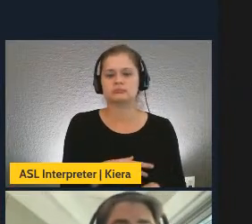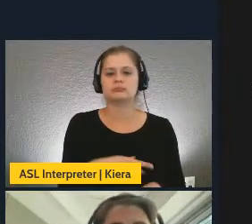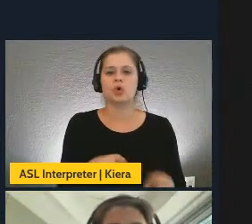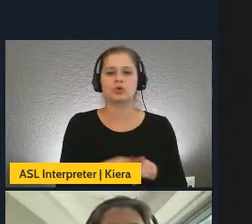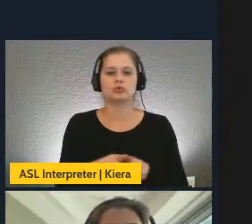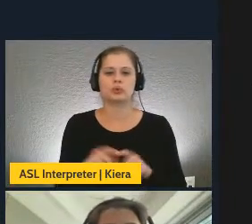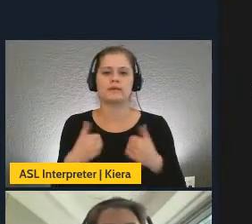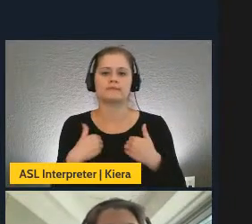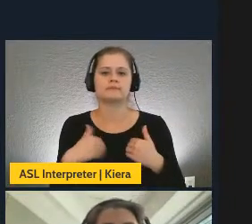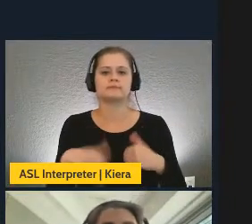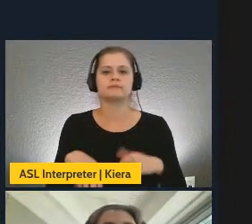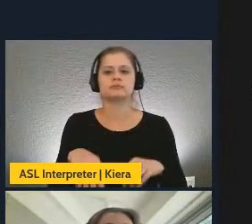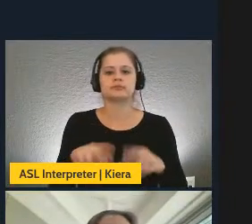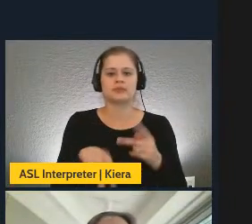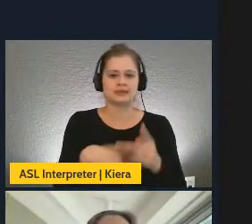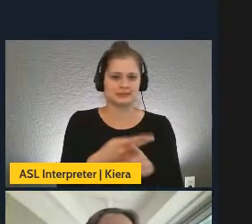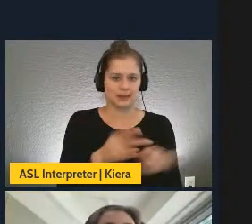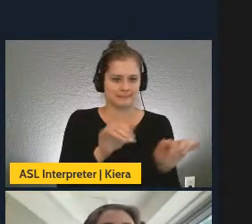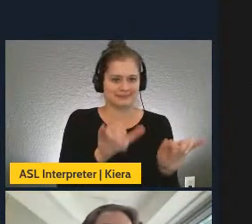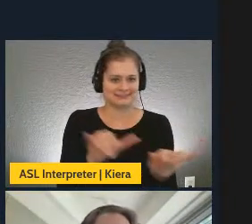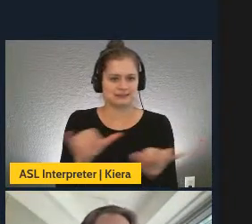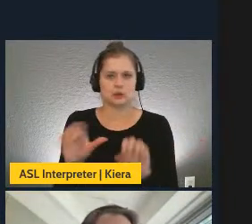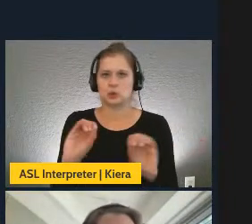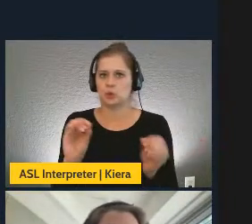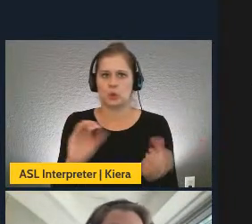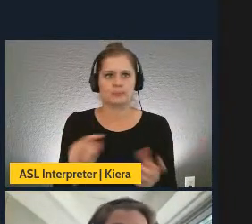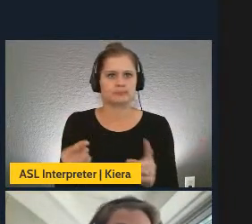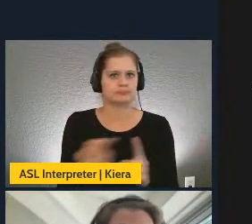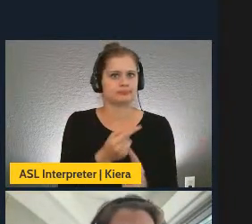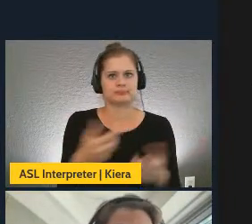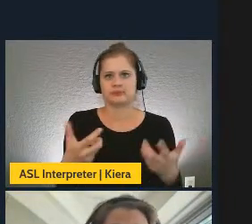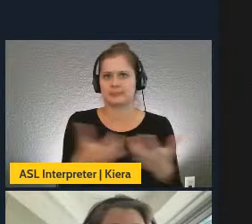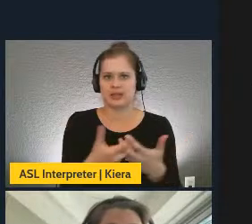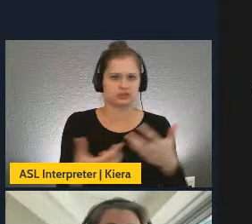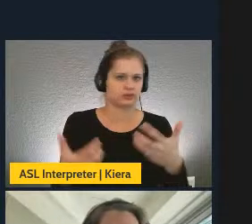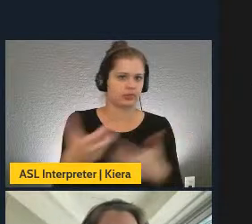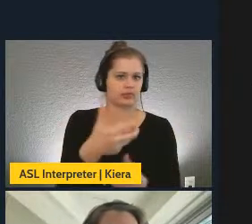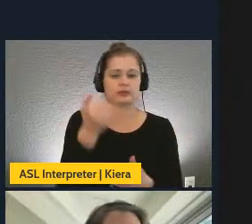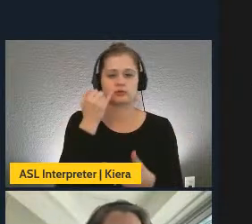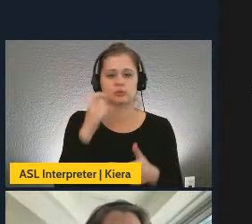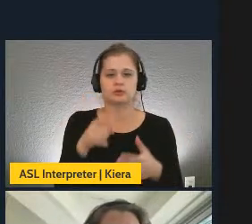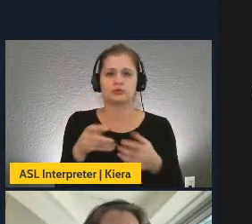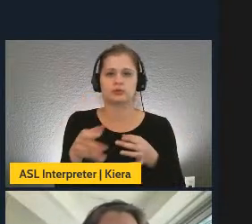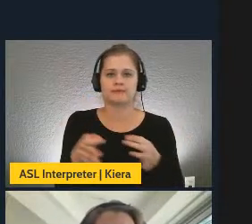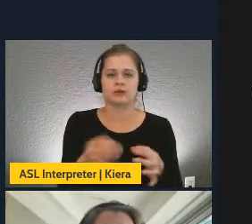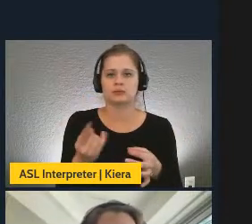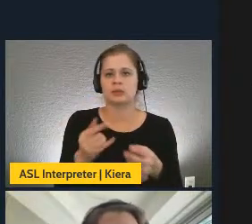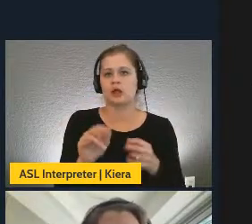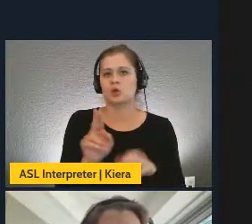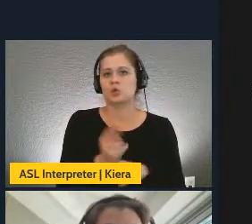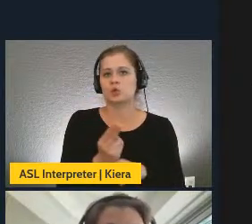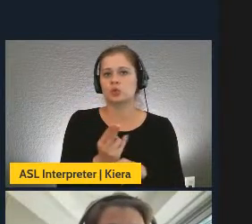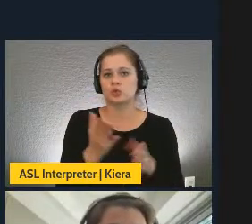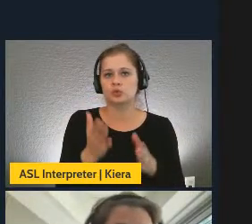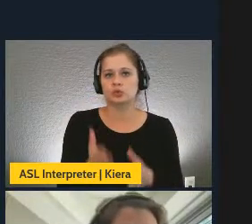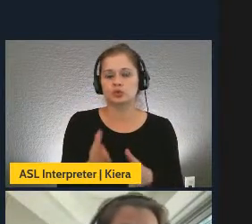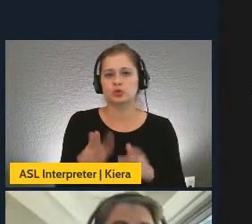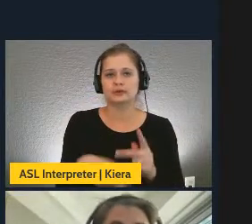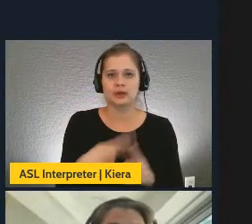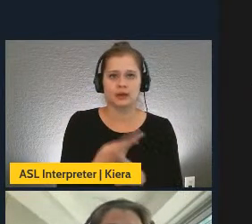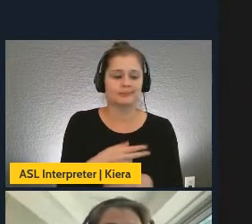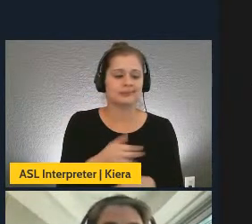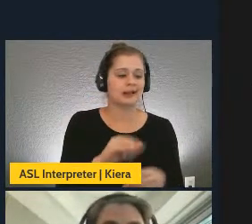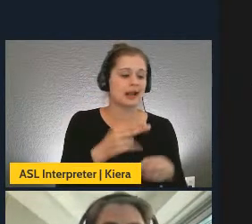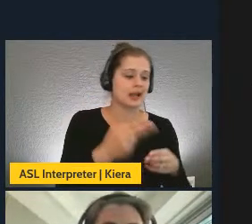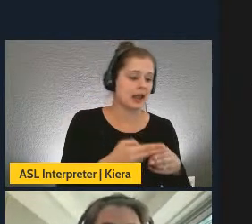consistency, no type mismatches. So, if you needed to define something like a user type with a certain field, something like a name, a surname, an